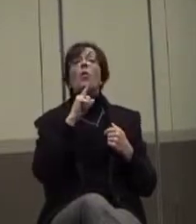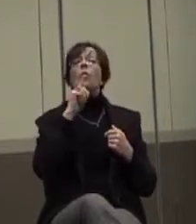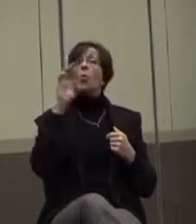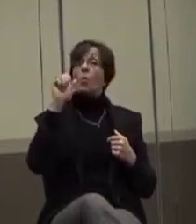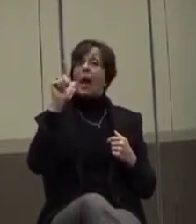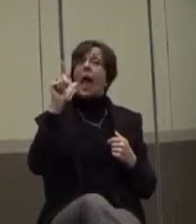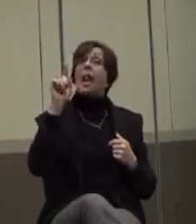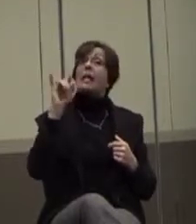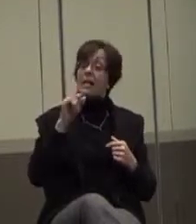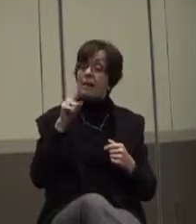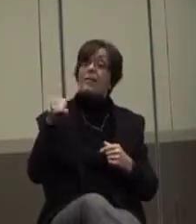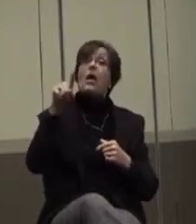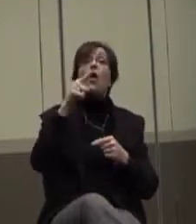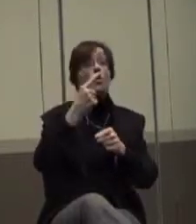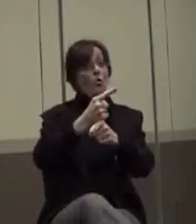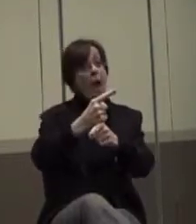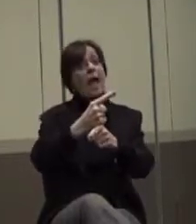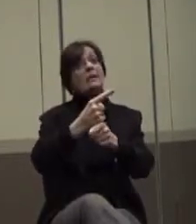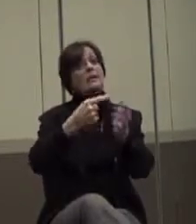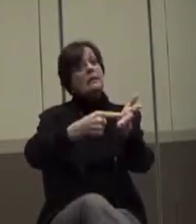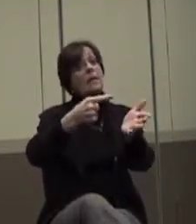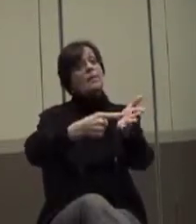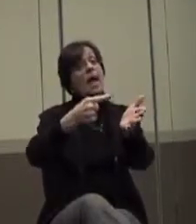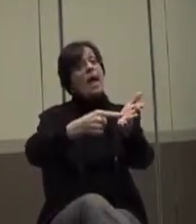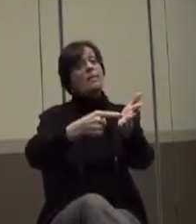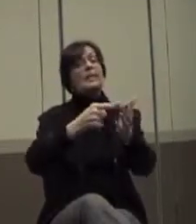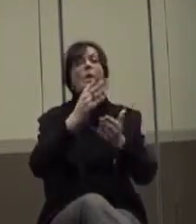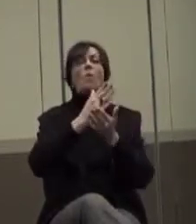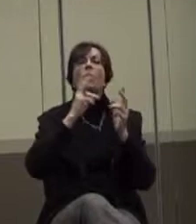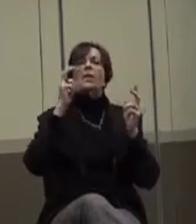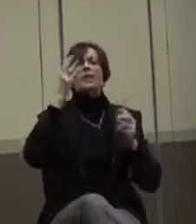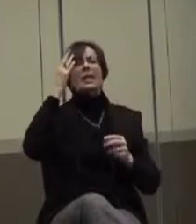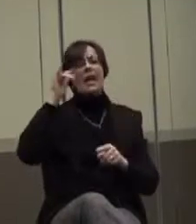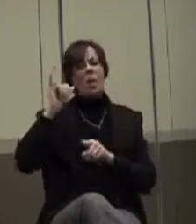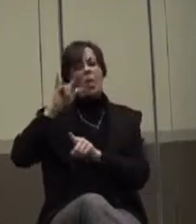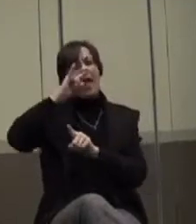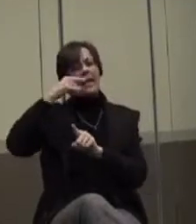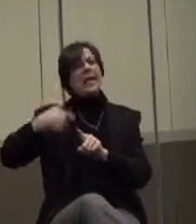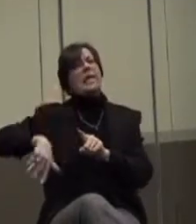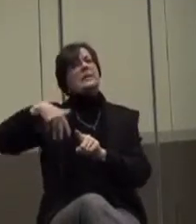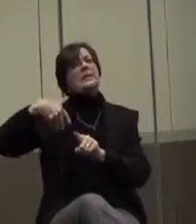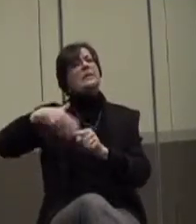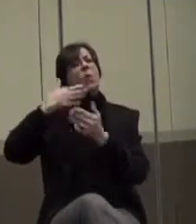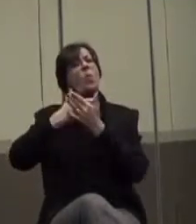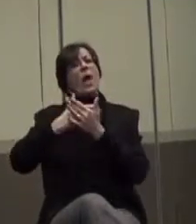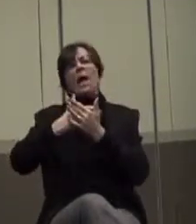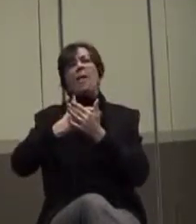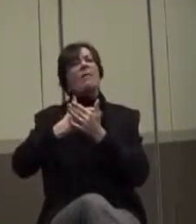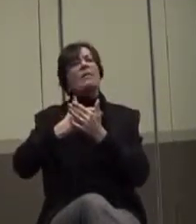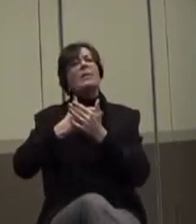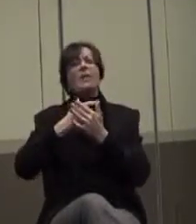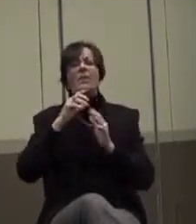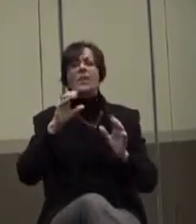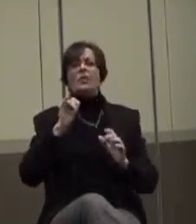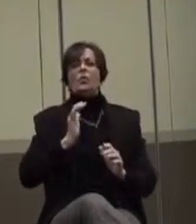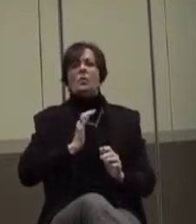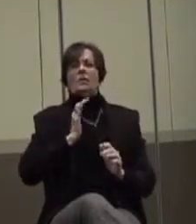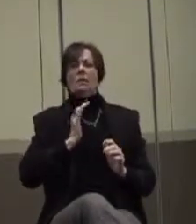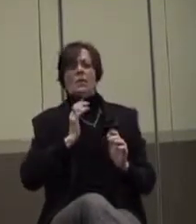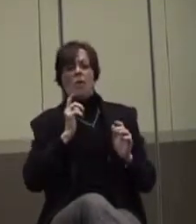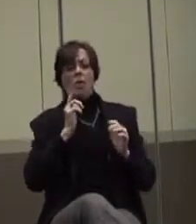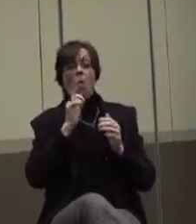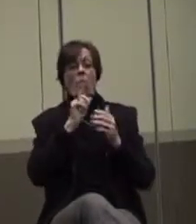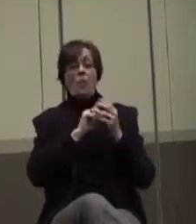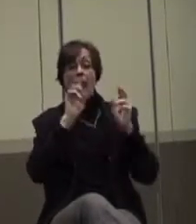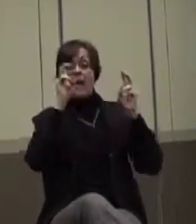absolutely correct. Now, part of the issue is because they know the kids so well, they do this very formal dance, and the issues that trigger